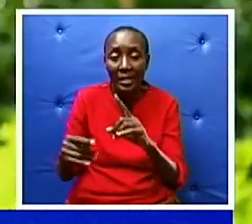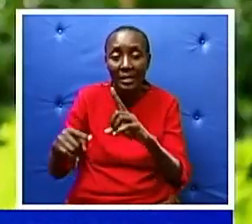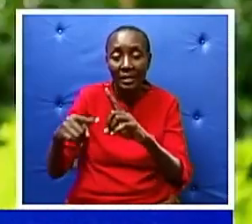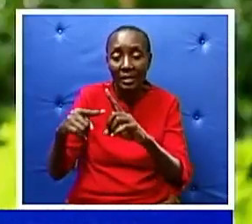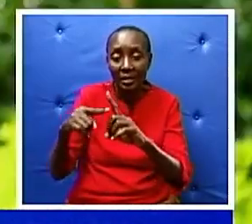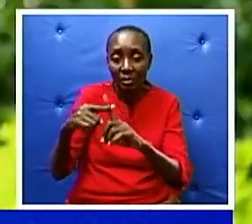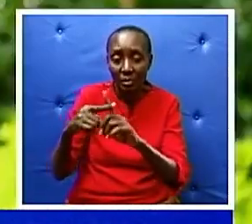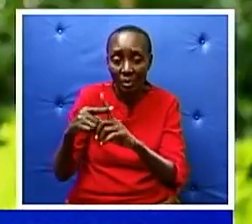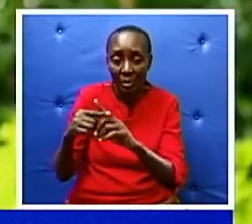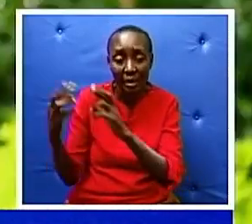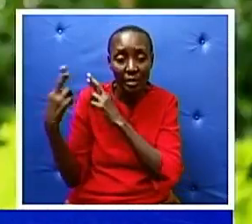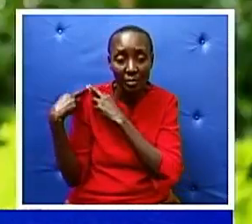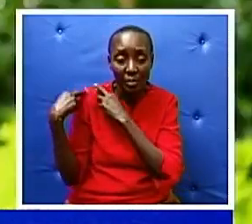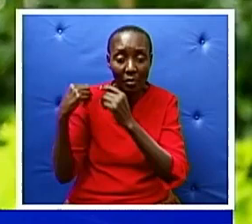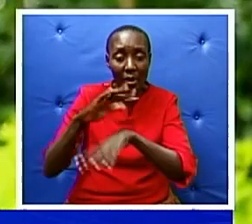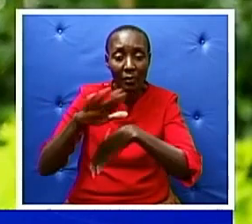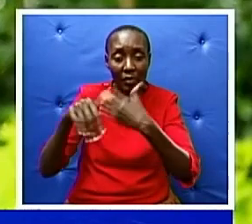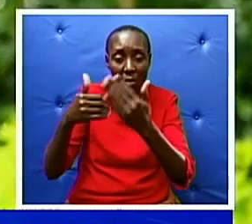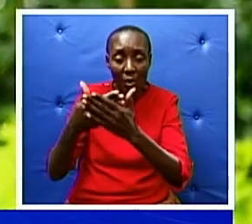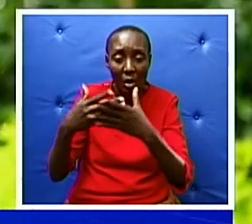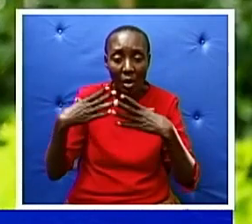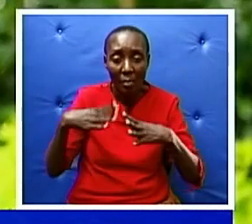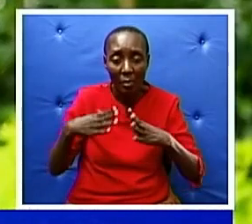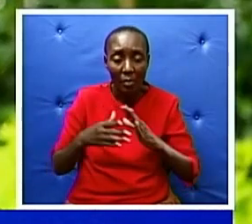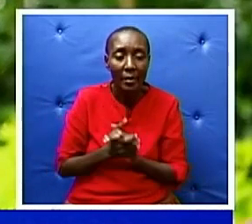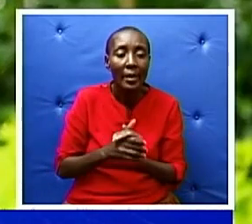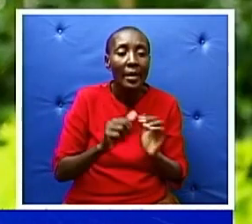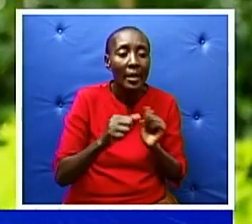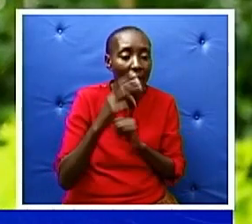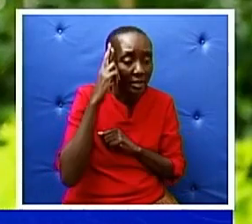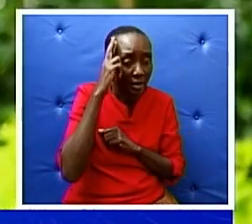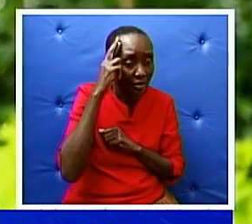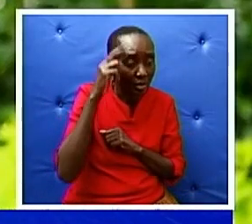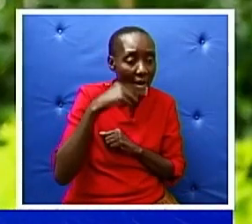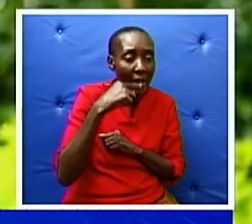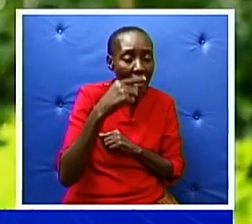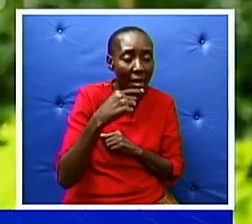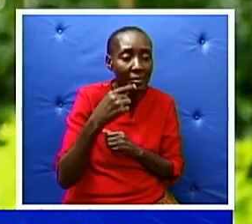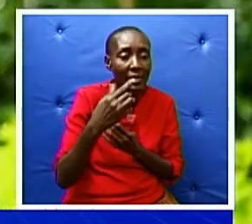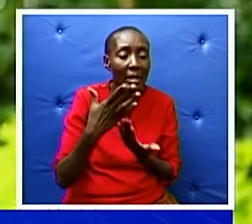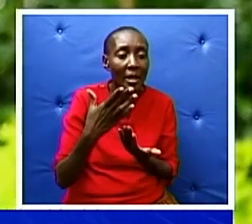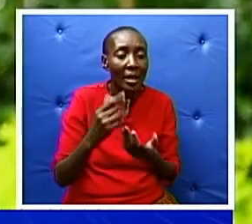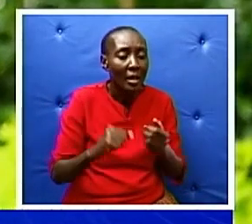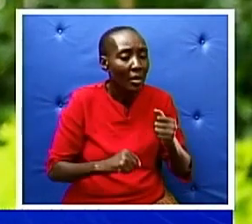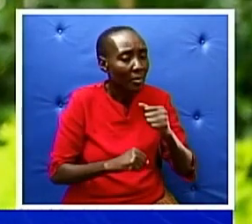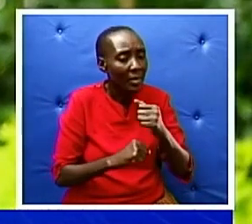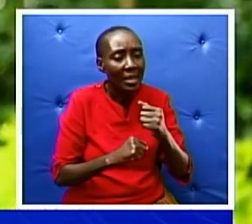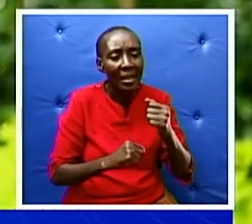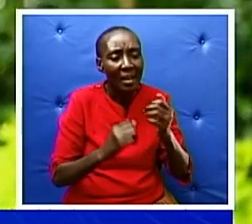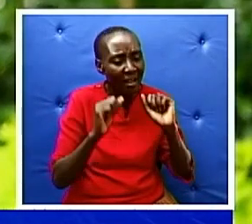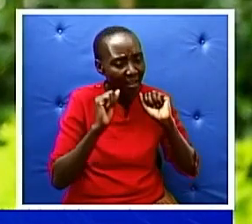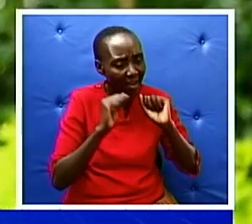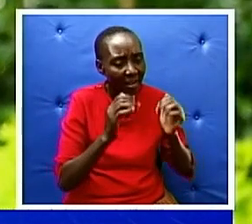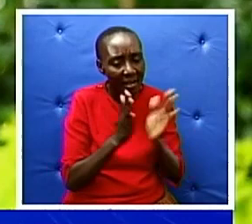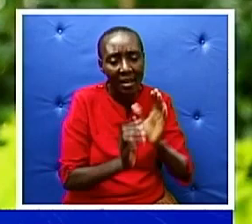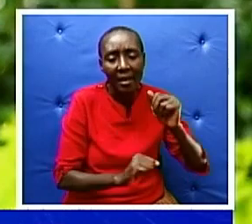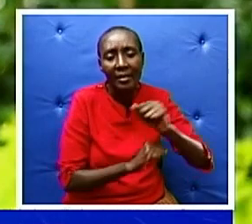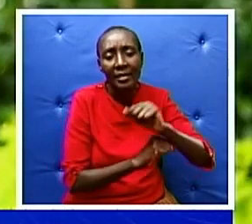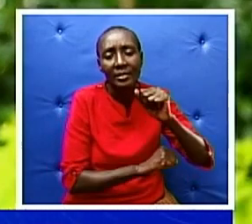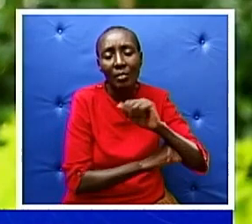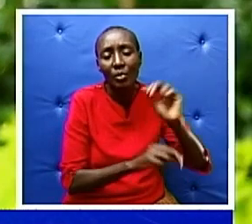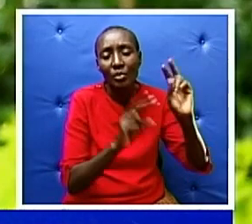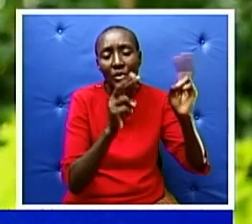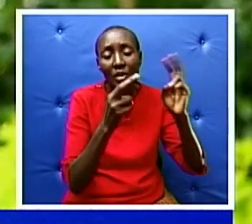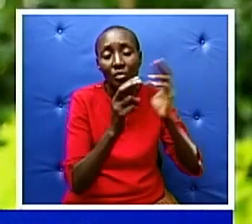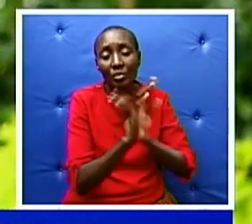yes. of different people. And it's why I'm saying I do agree with most of their issues, and they are already on.